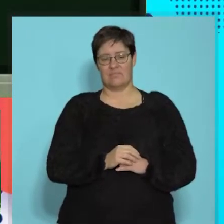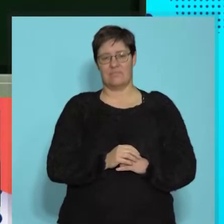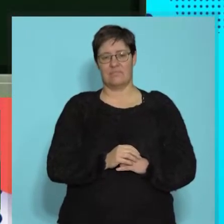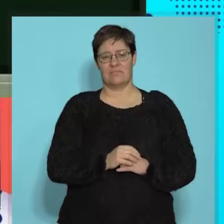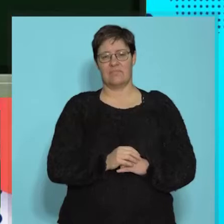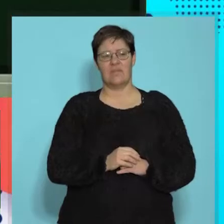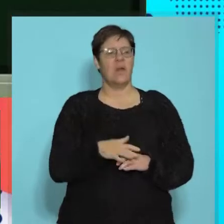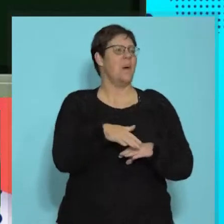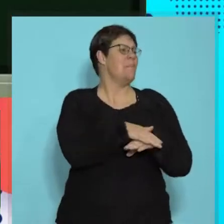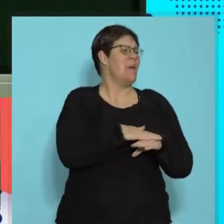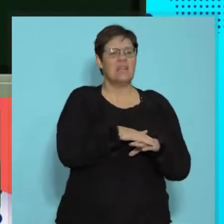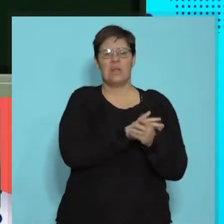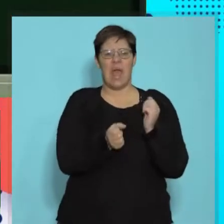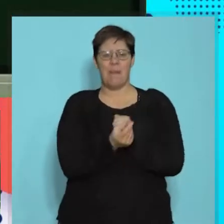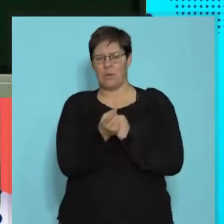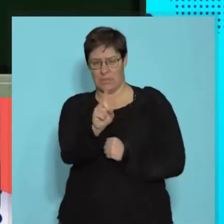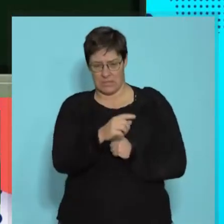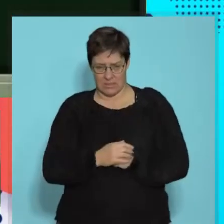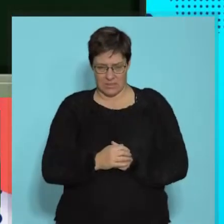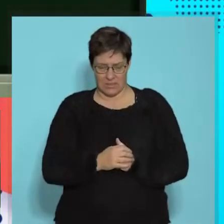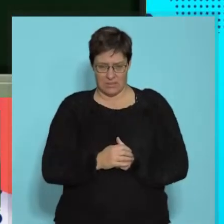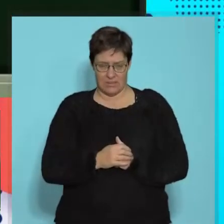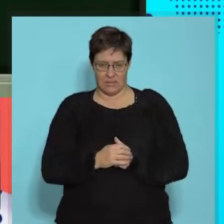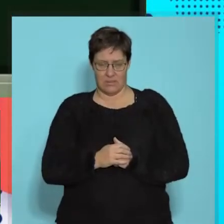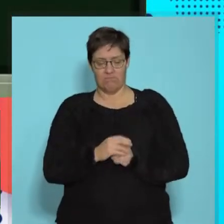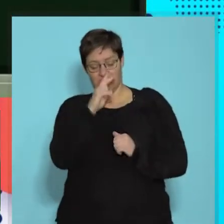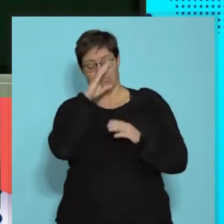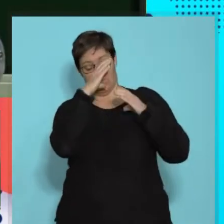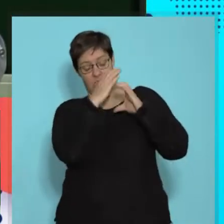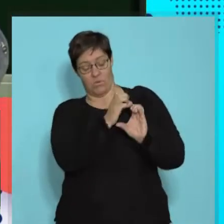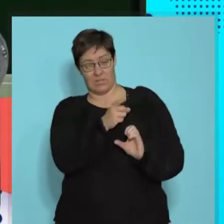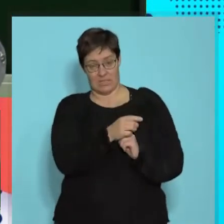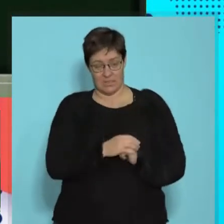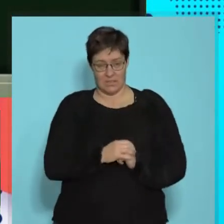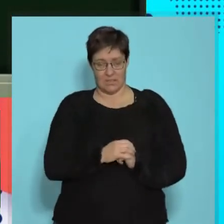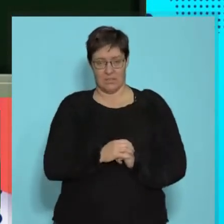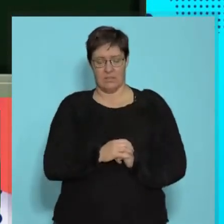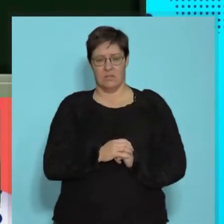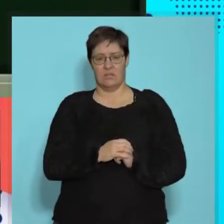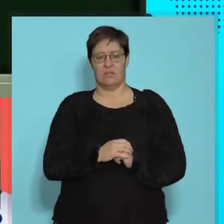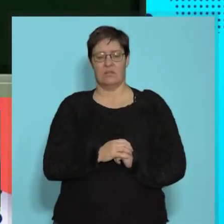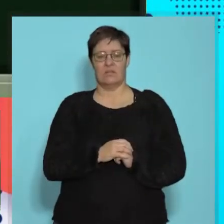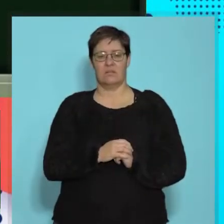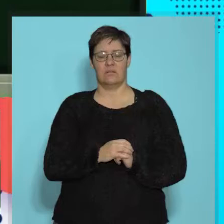Okay, so guys, now basically what happens is while we're looking at it, is that when